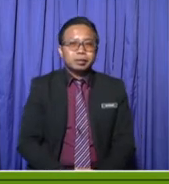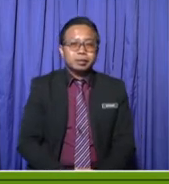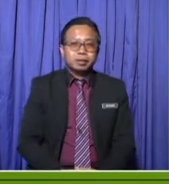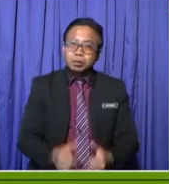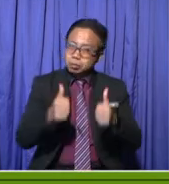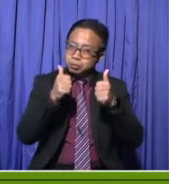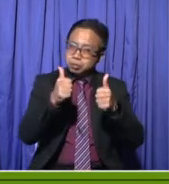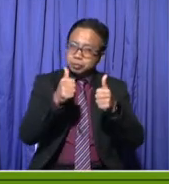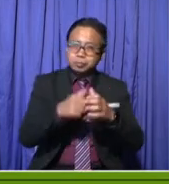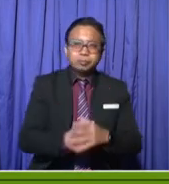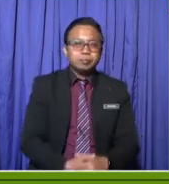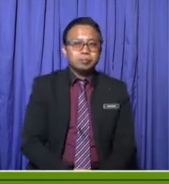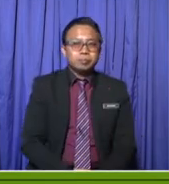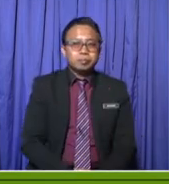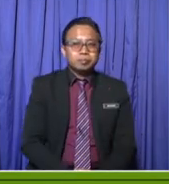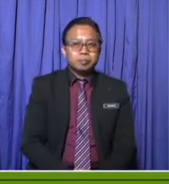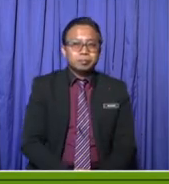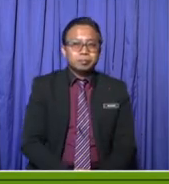up!